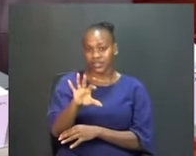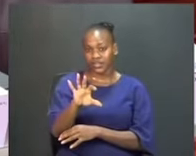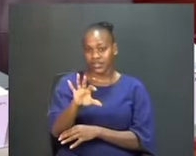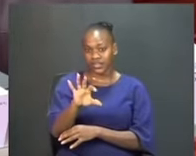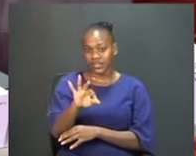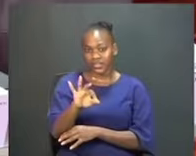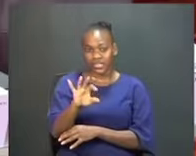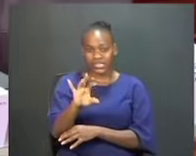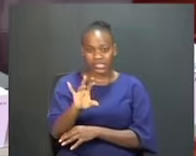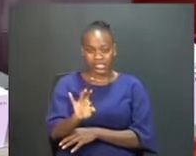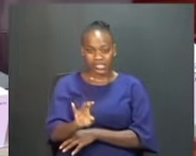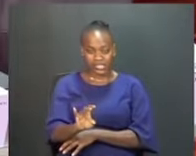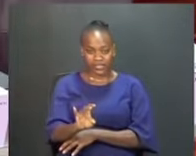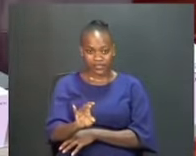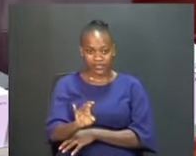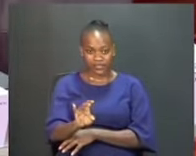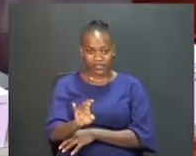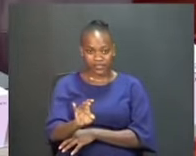97,